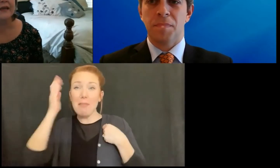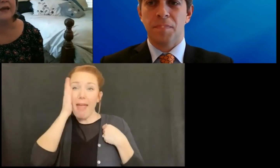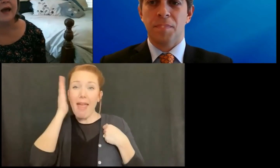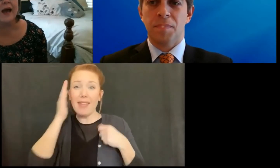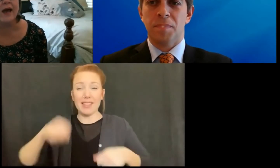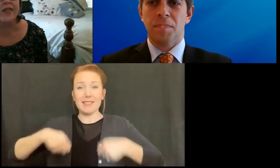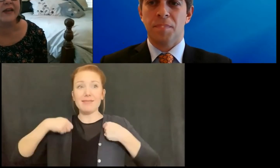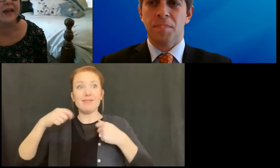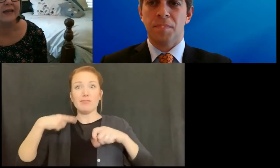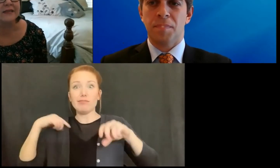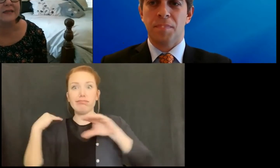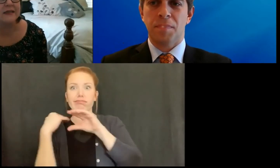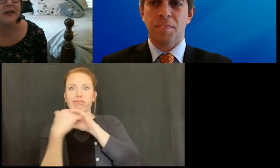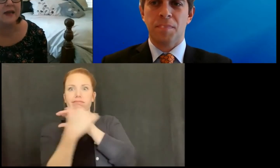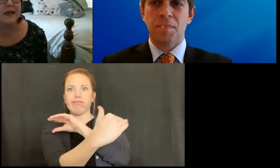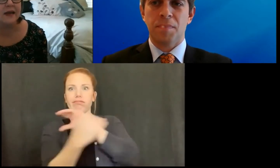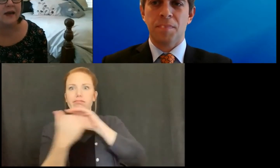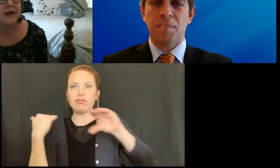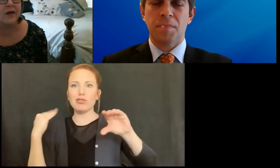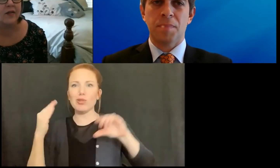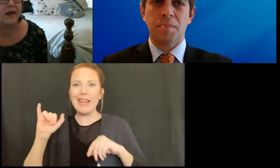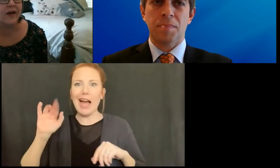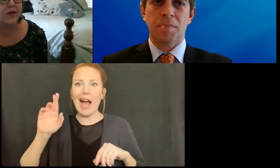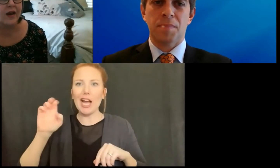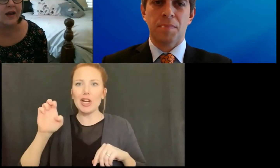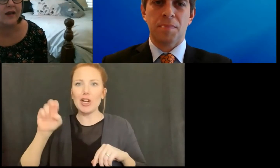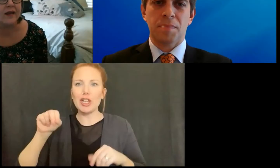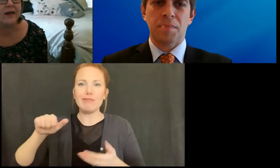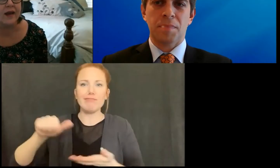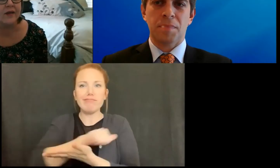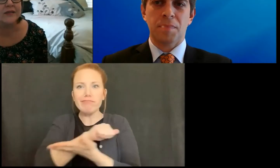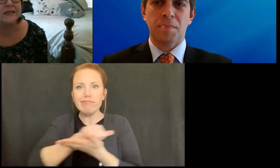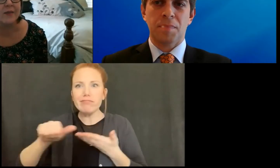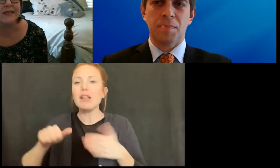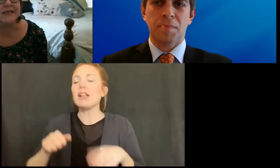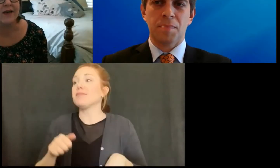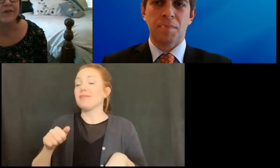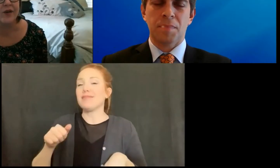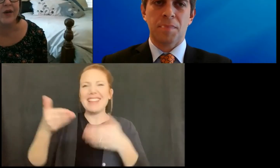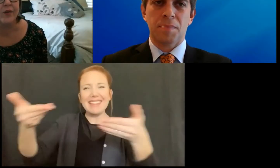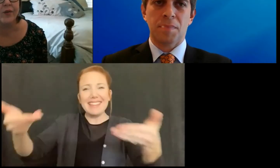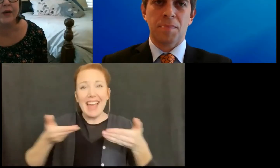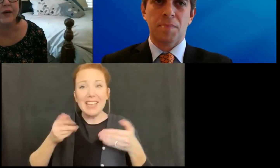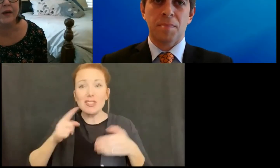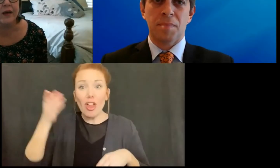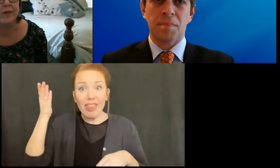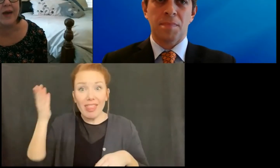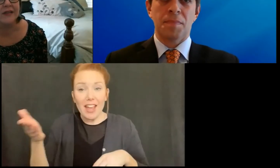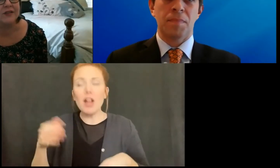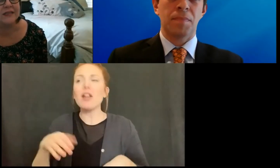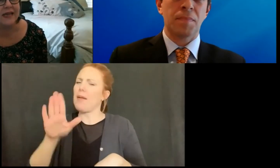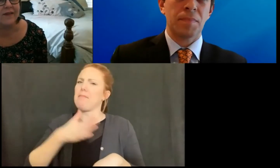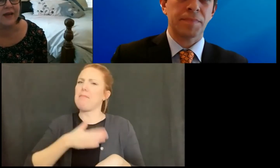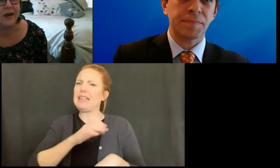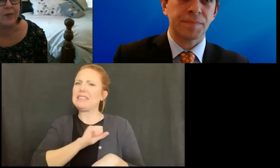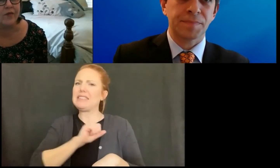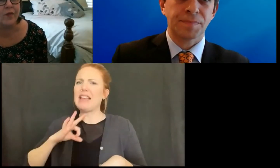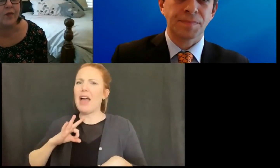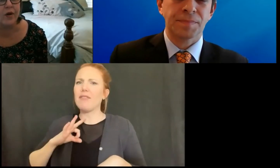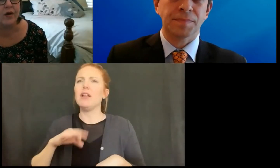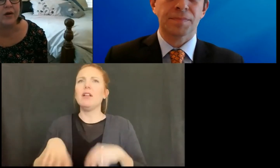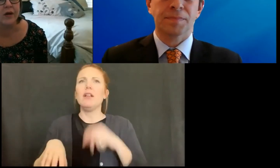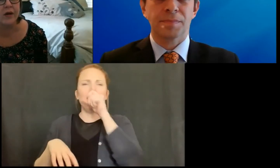ready. The guests are there. And I always let my staff know, imagine saving